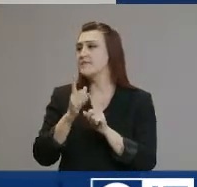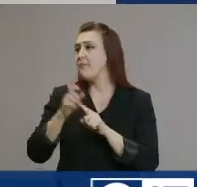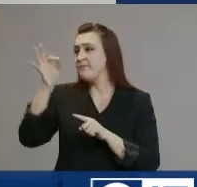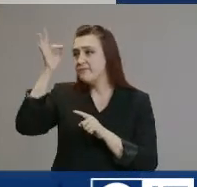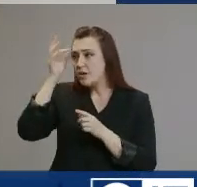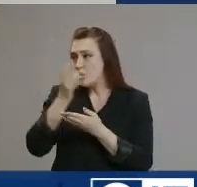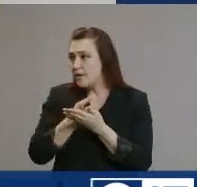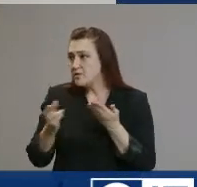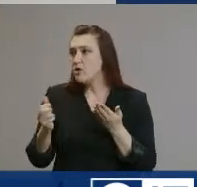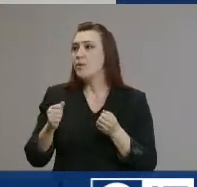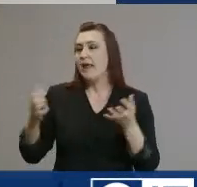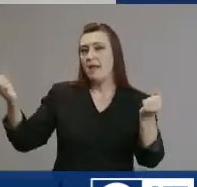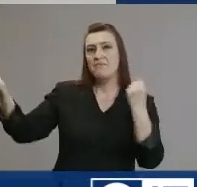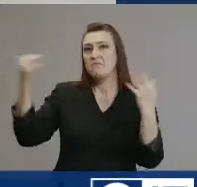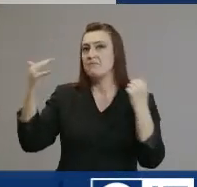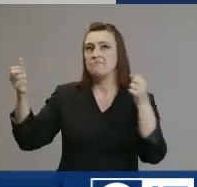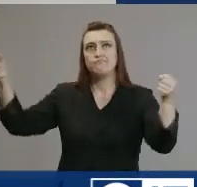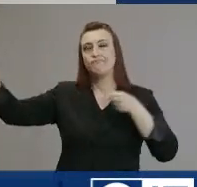so according to your own